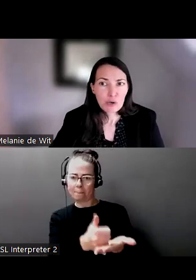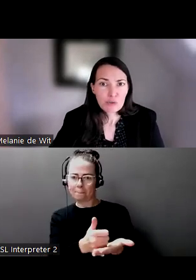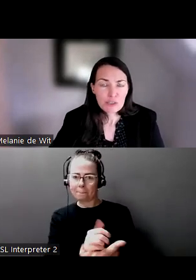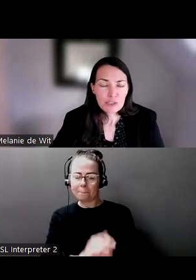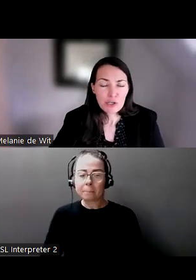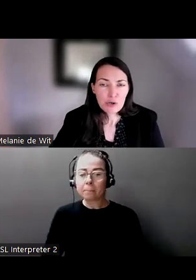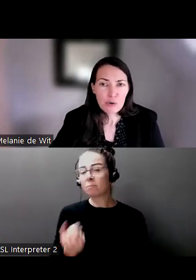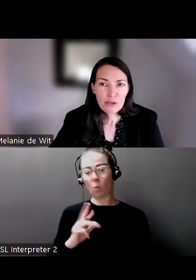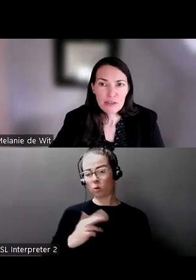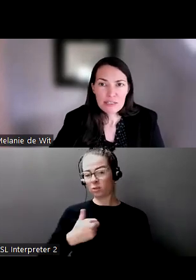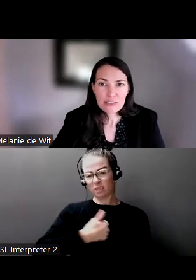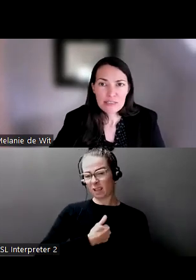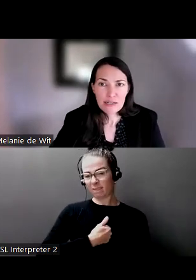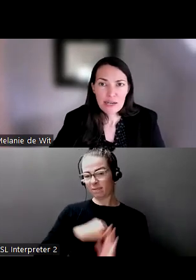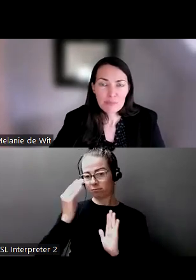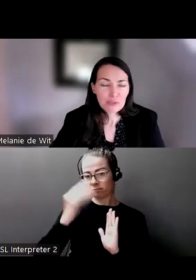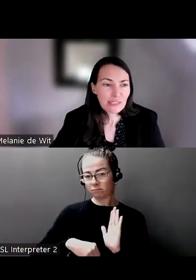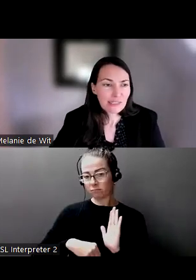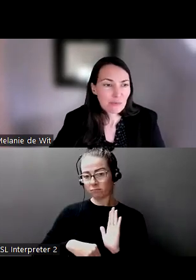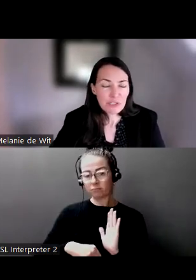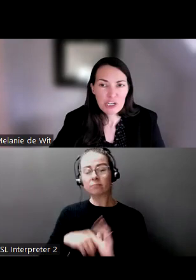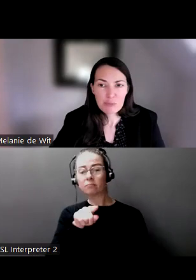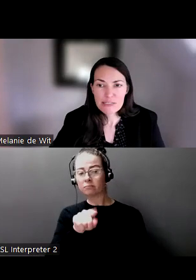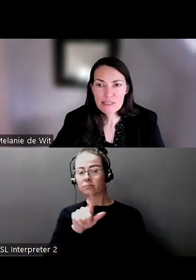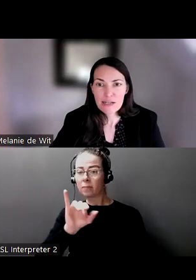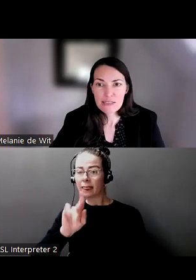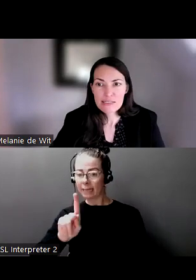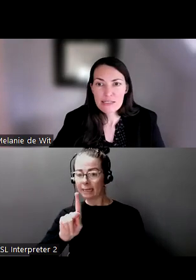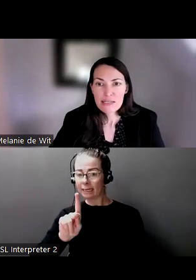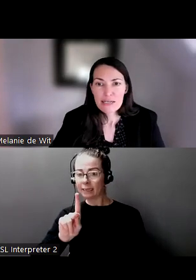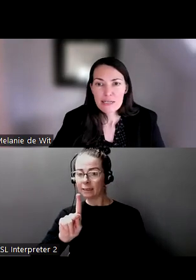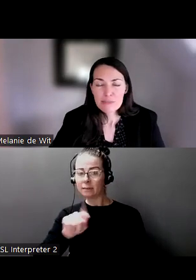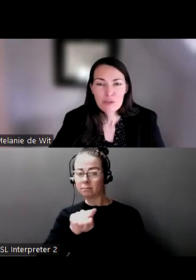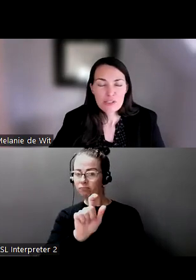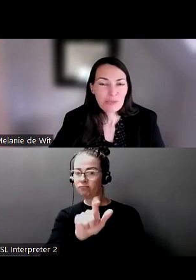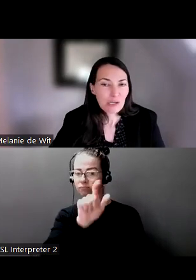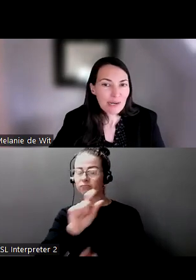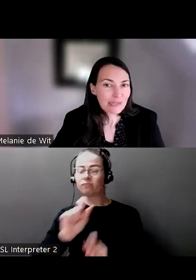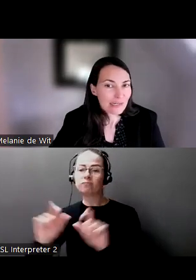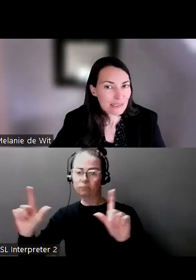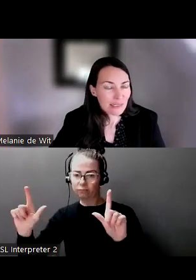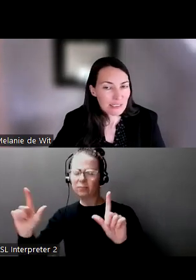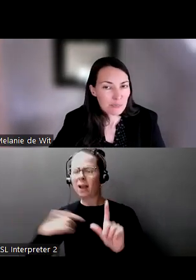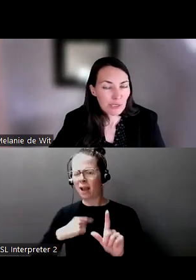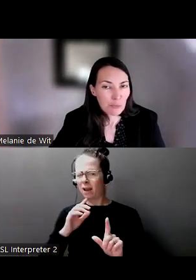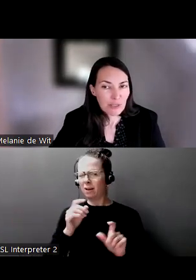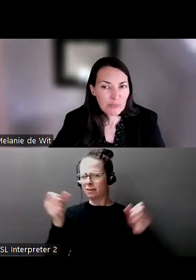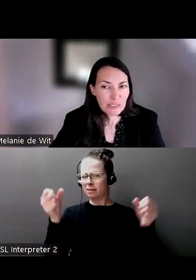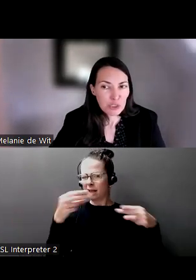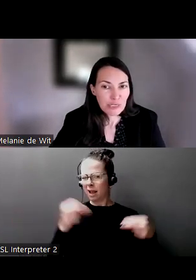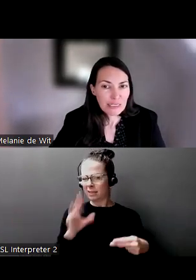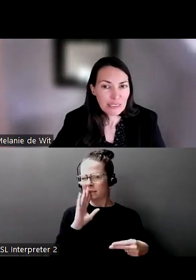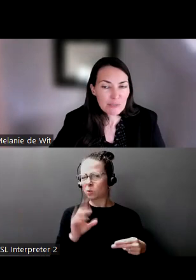your own. So these hyperlink, and I will share my slides. So there's a POA kit that gets put out